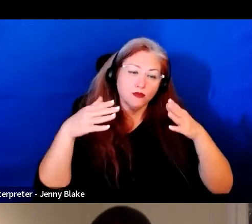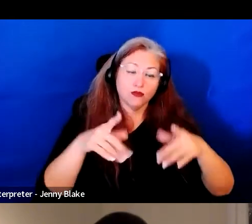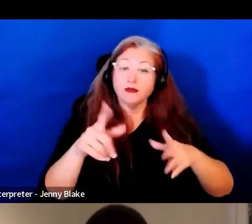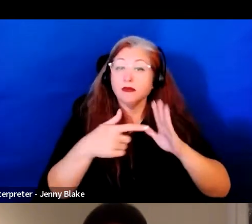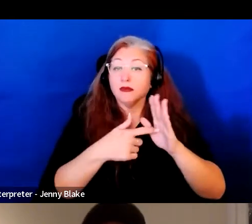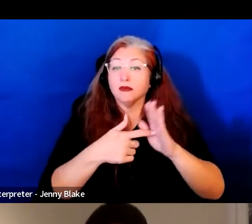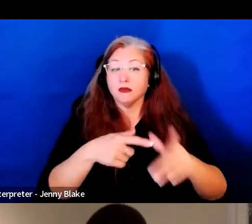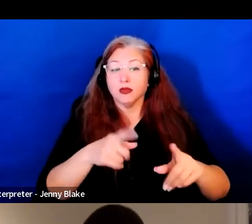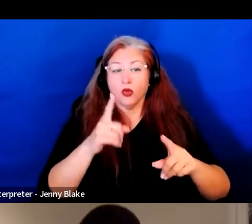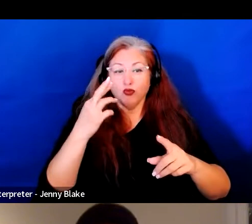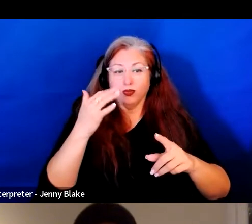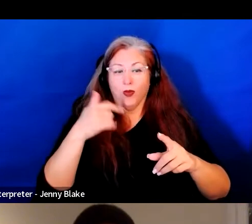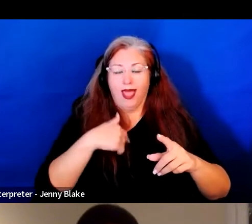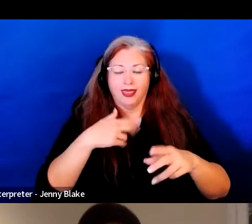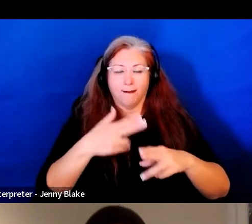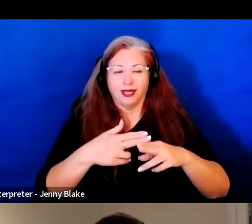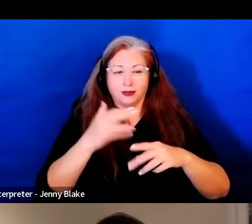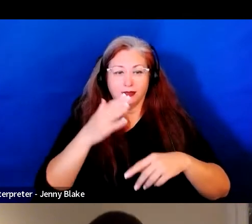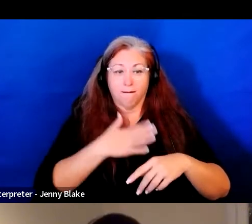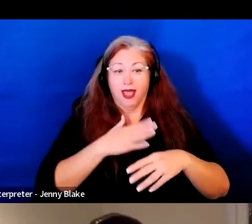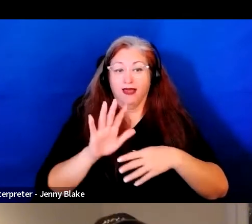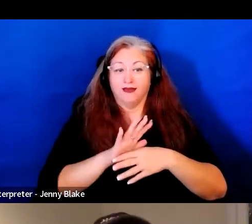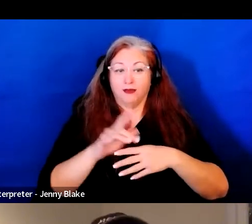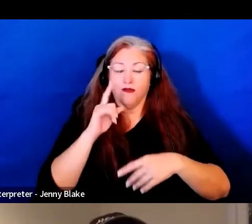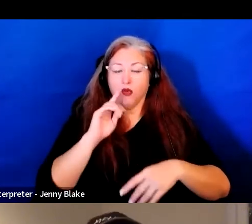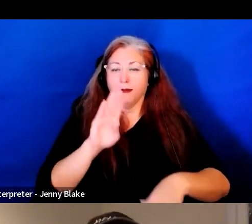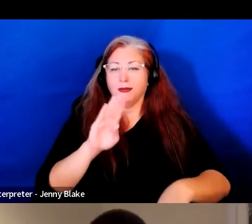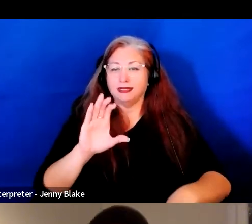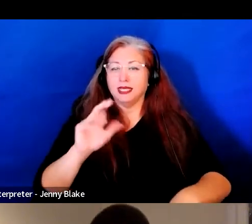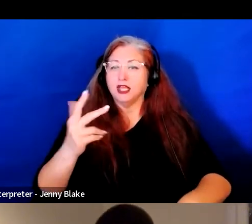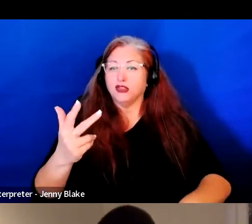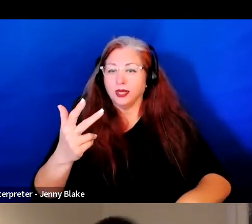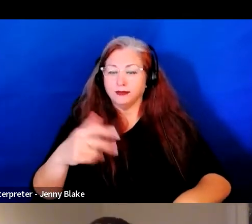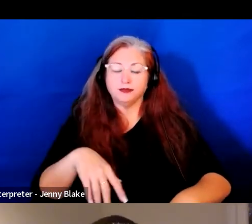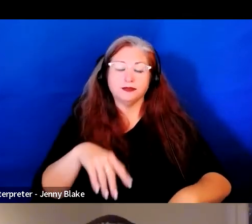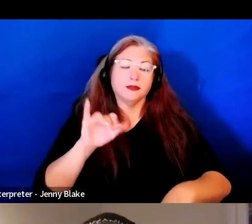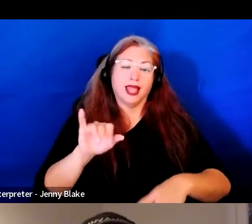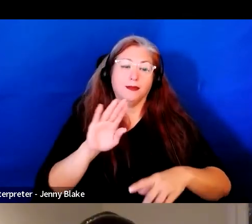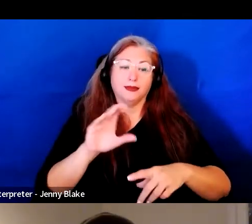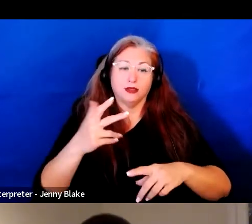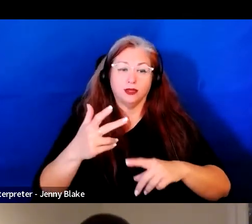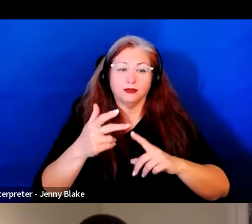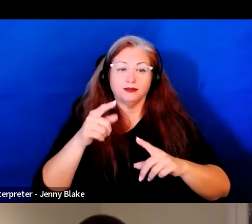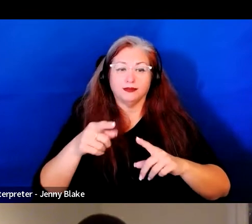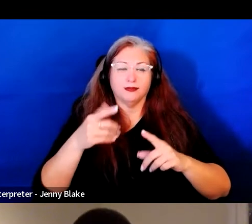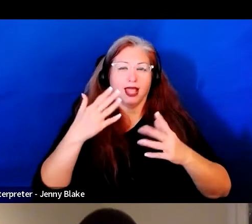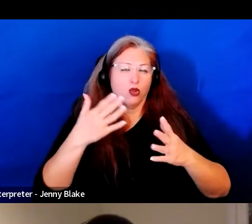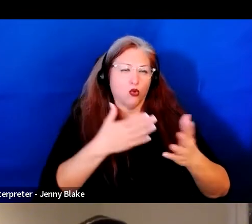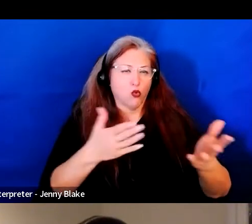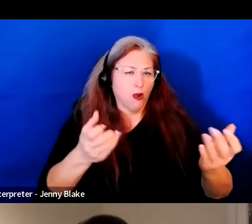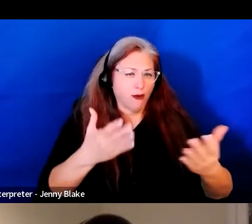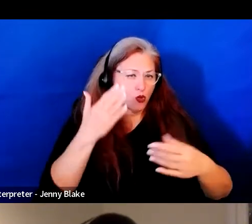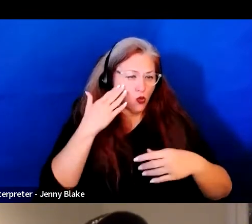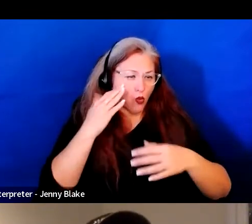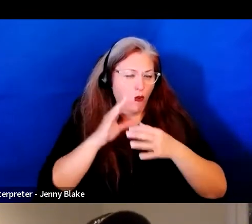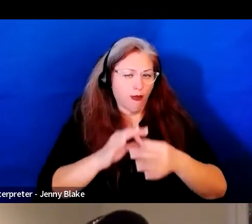example, I mean, the reason that I kind of mentioned that is because my film is for BBC Three, and BBC Three, I don't know how much people know about